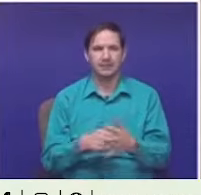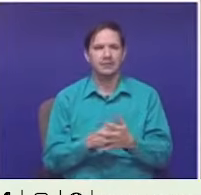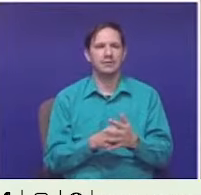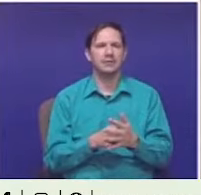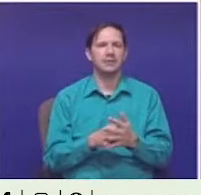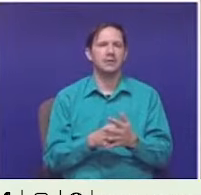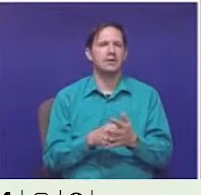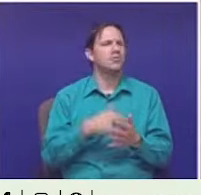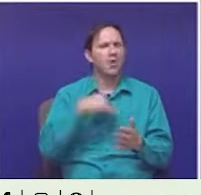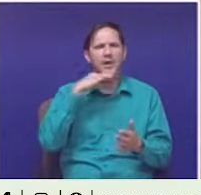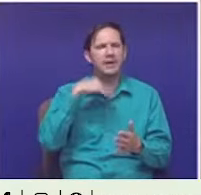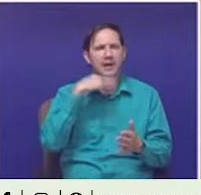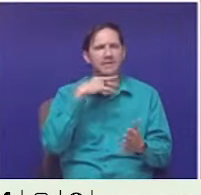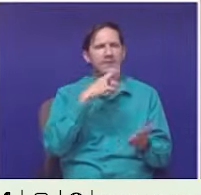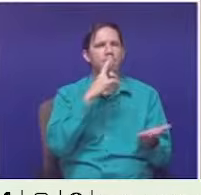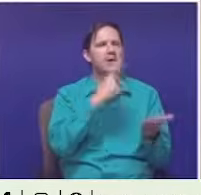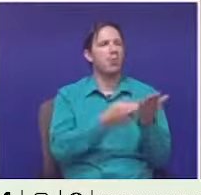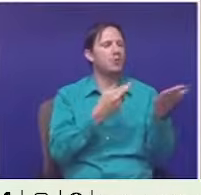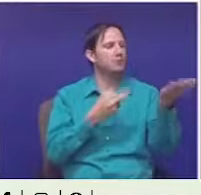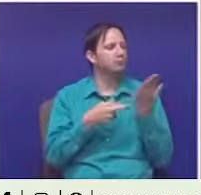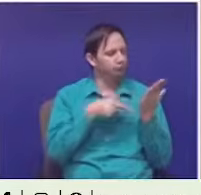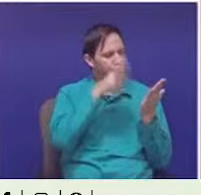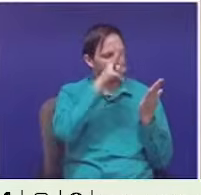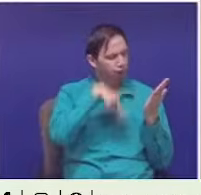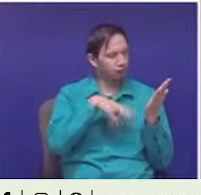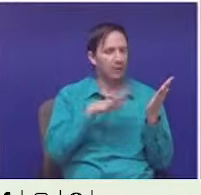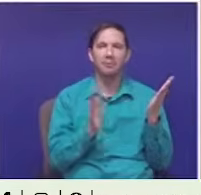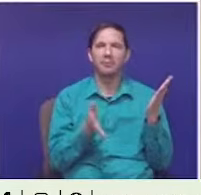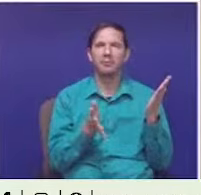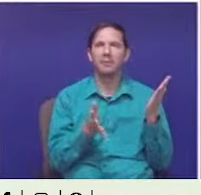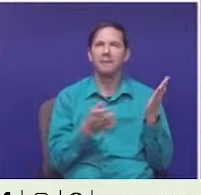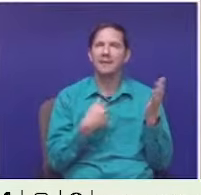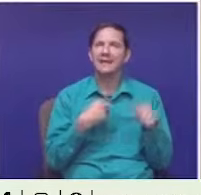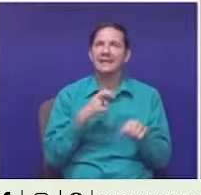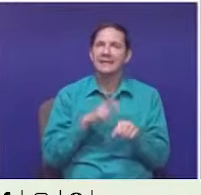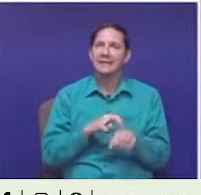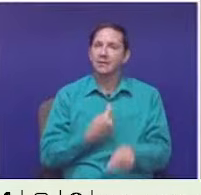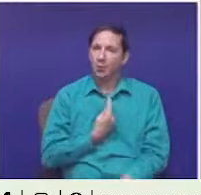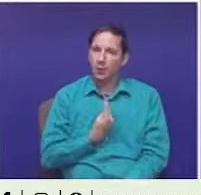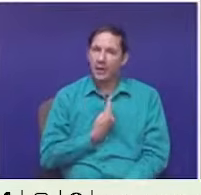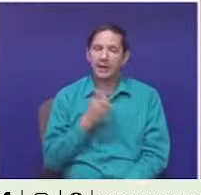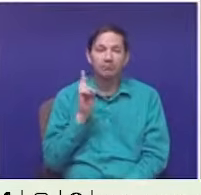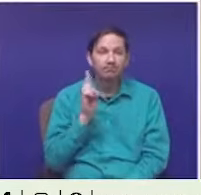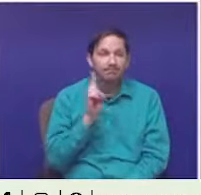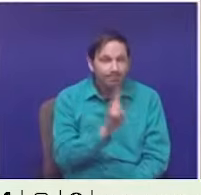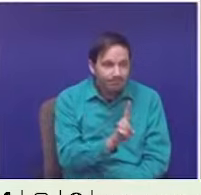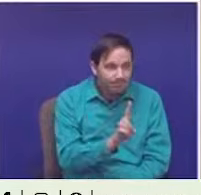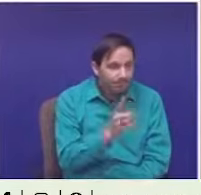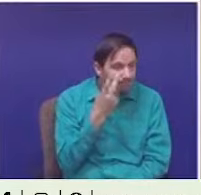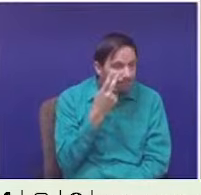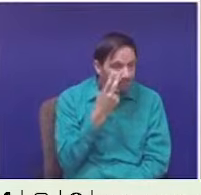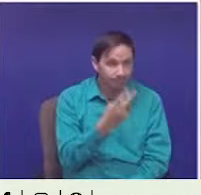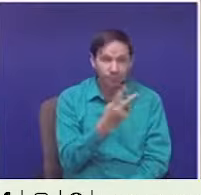enough to just receive reports. You yourselves as a department need to make sure that that is happening on the ground. And so that's